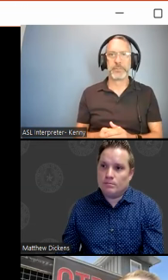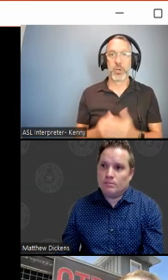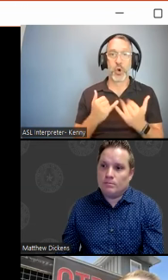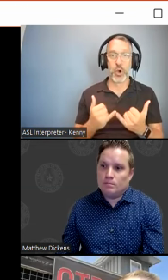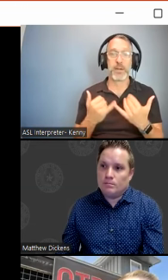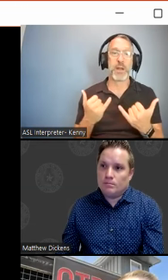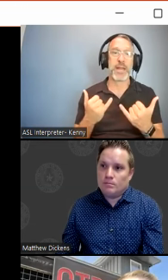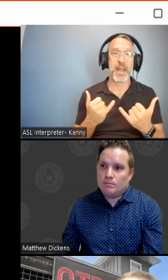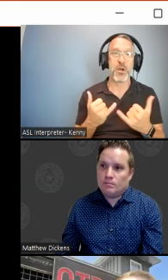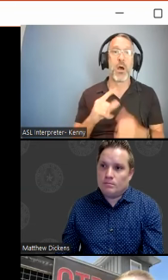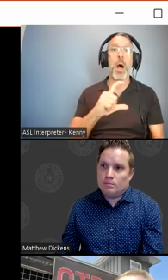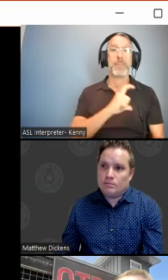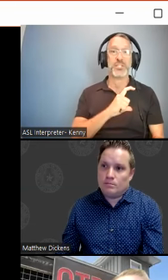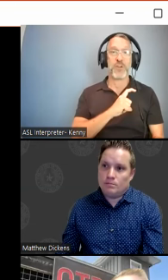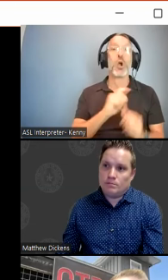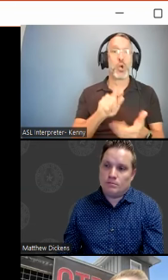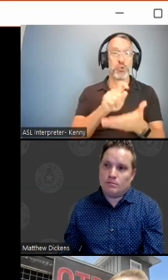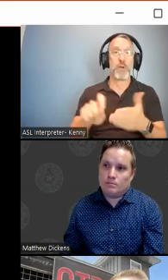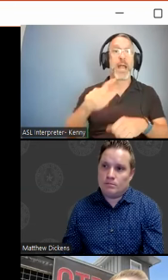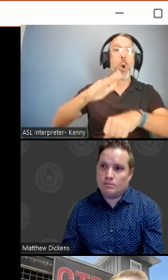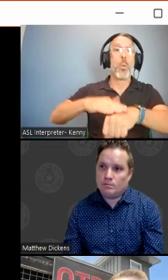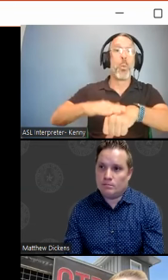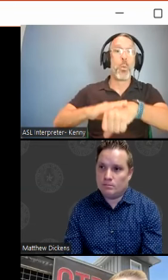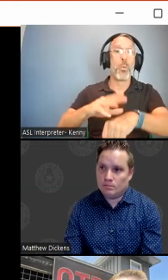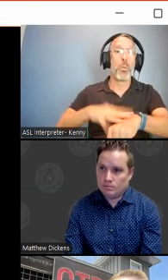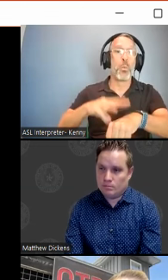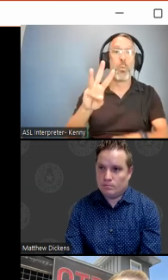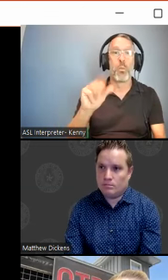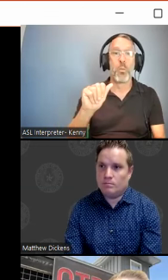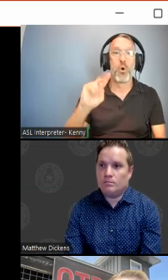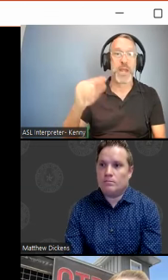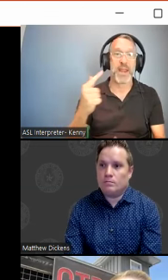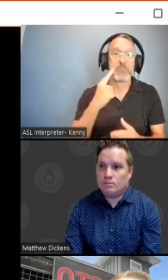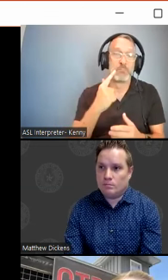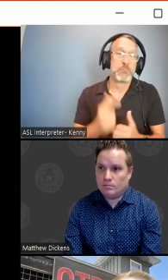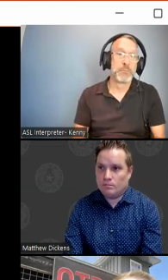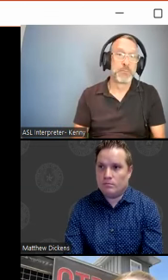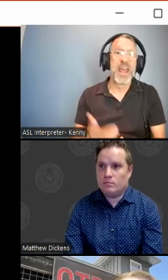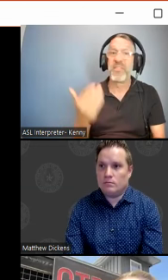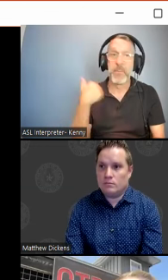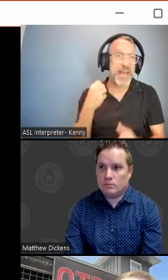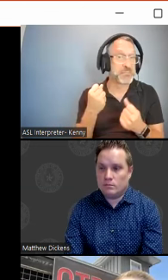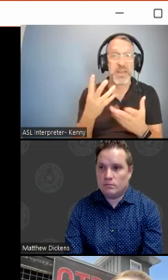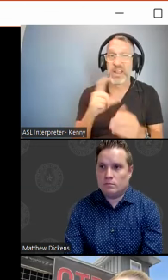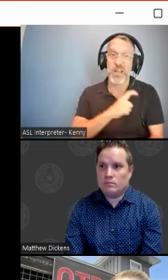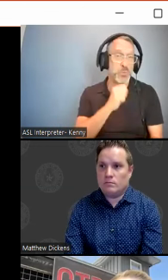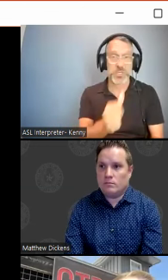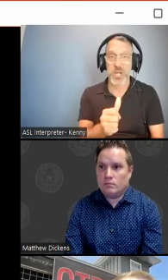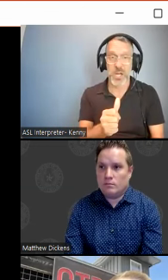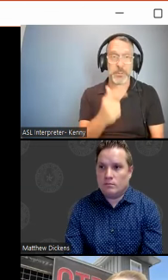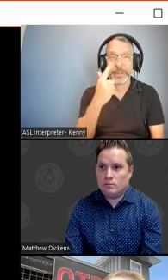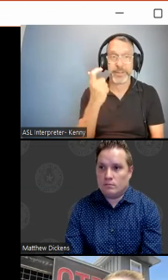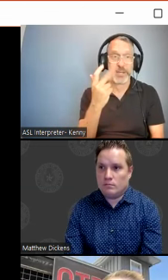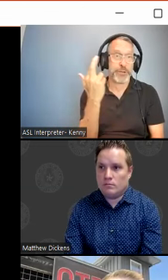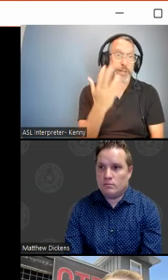right now, a police officer could write a warning for that, at least. In the past, many wouldn't because they know that